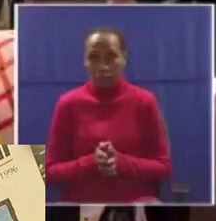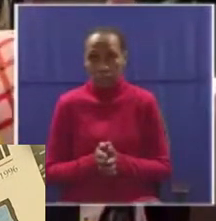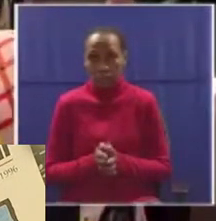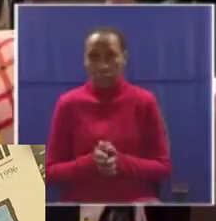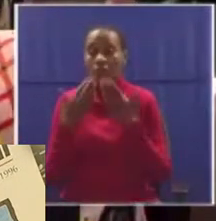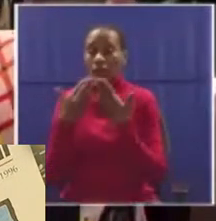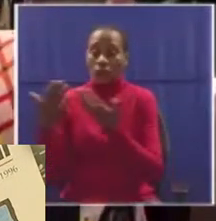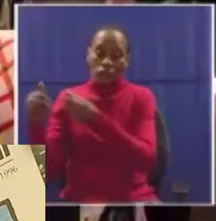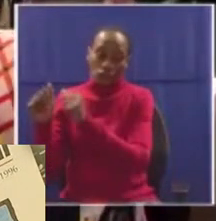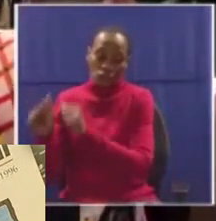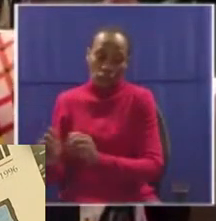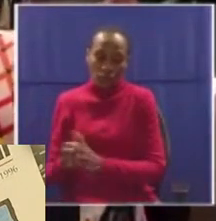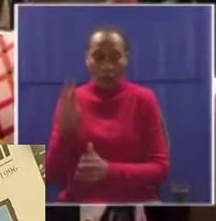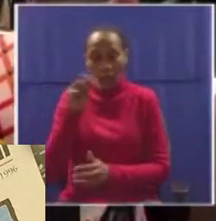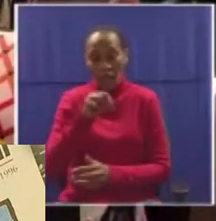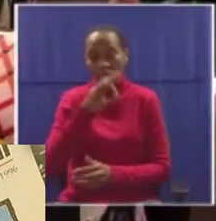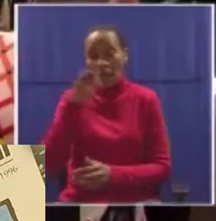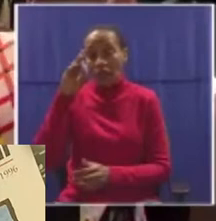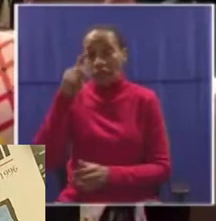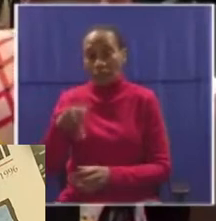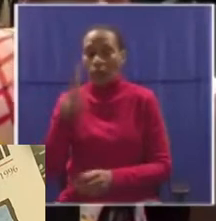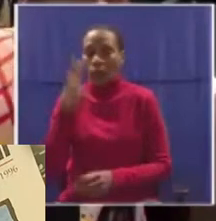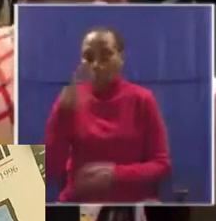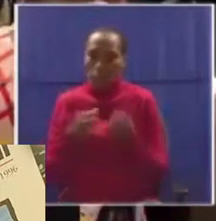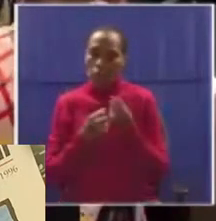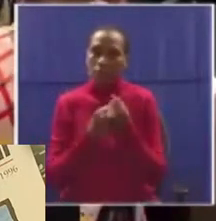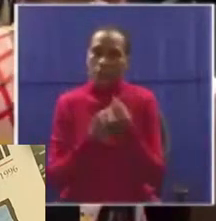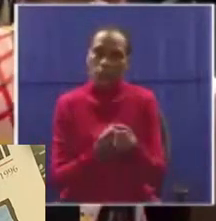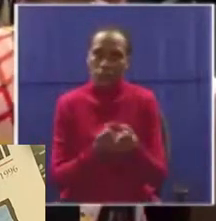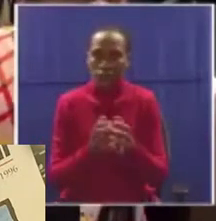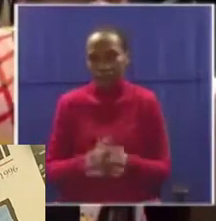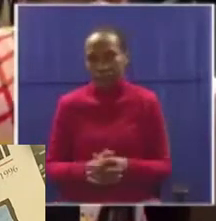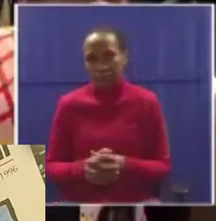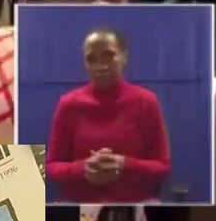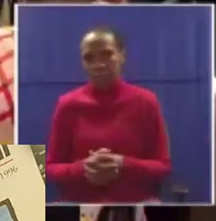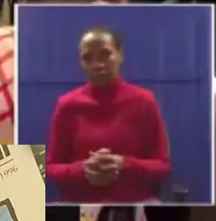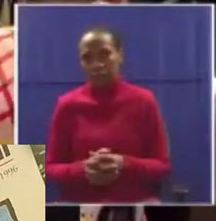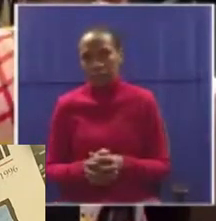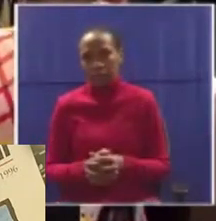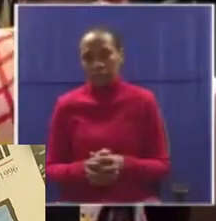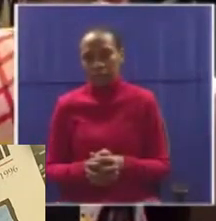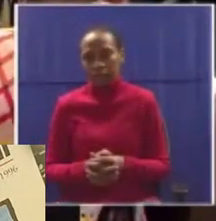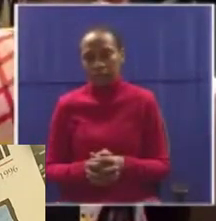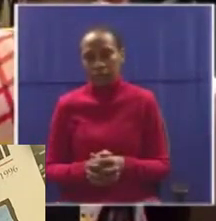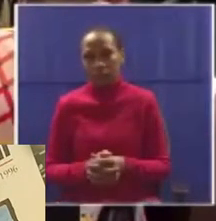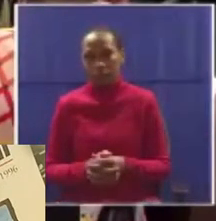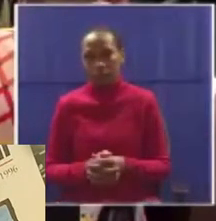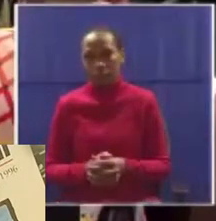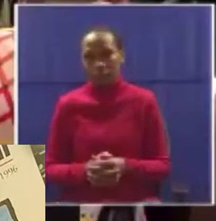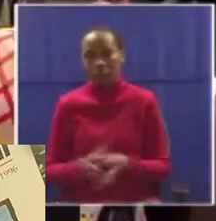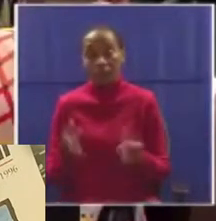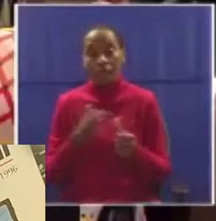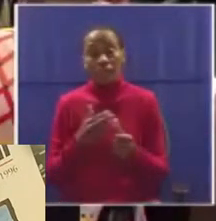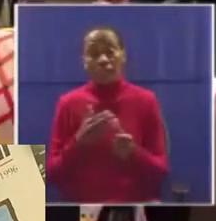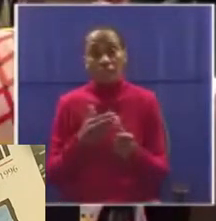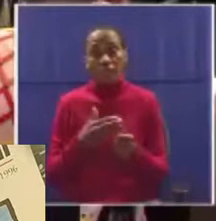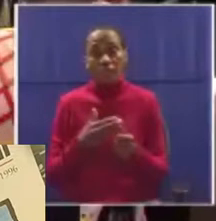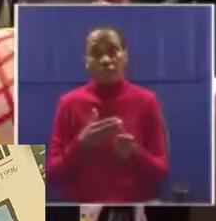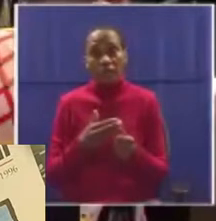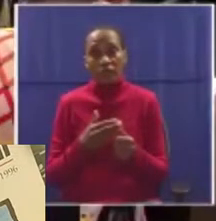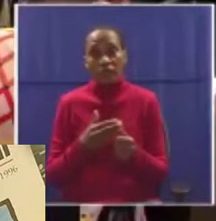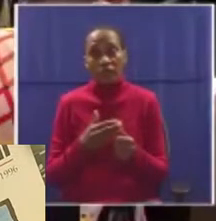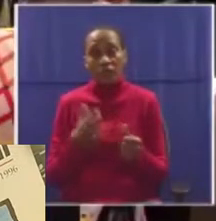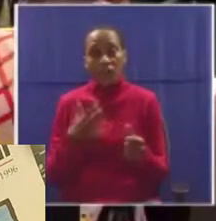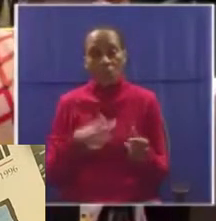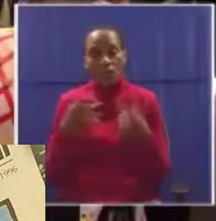thank you all stripperson the national Freedom Party will support the report Table here today allow me first of all to raise